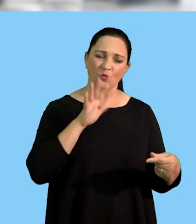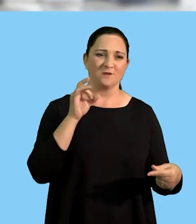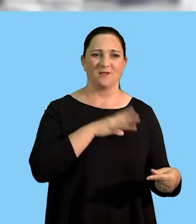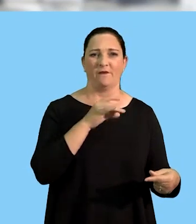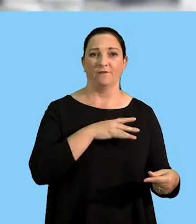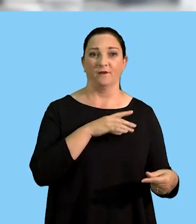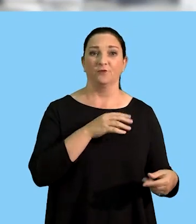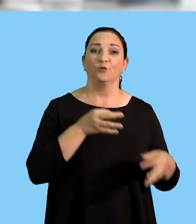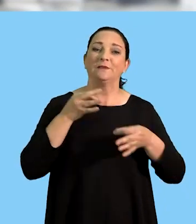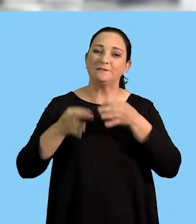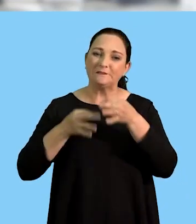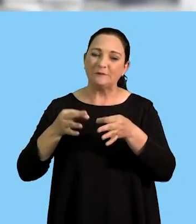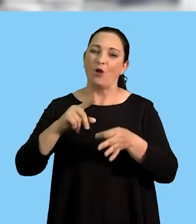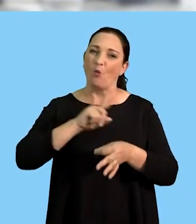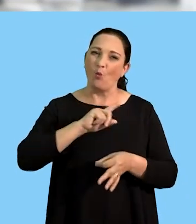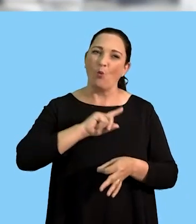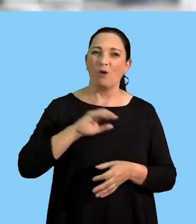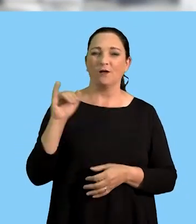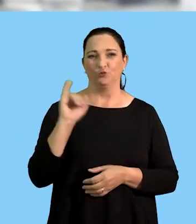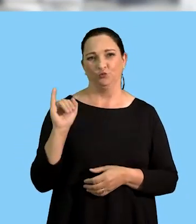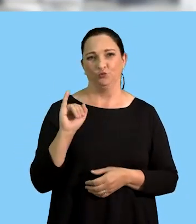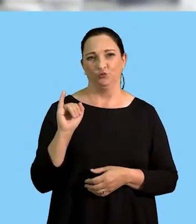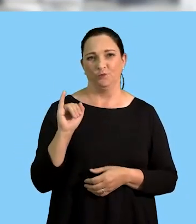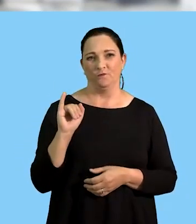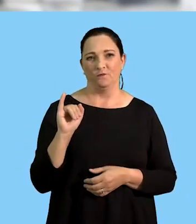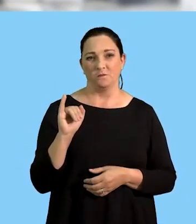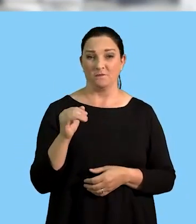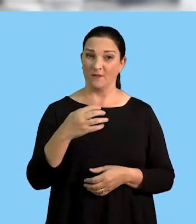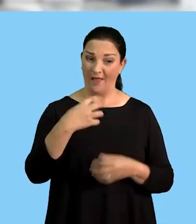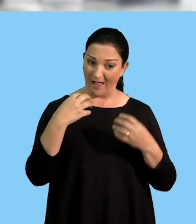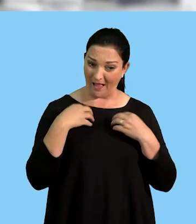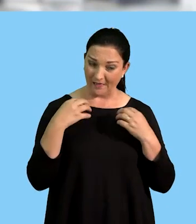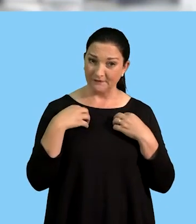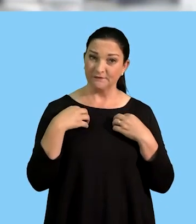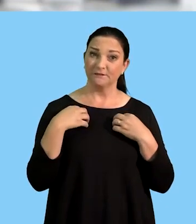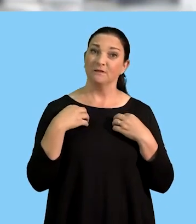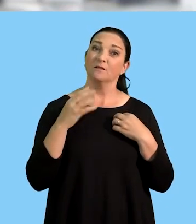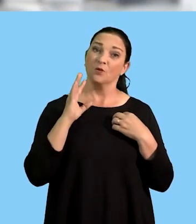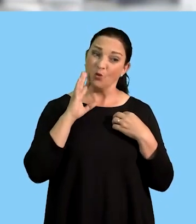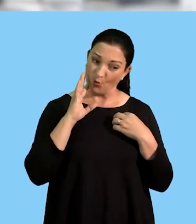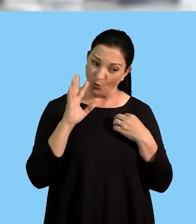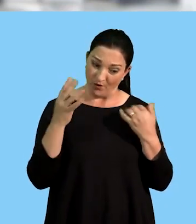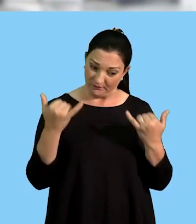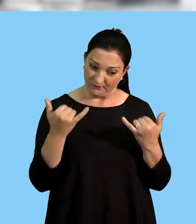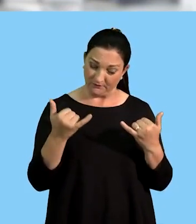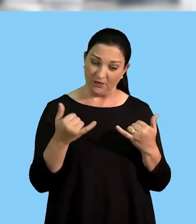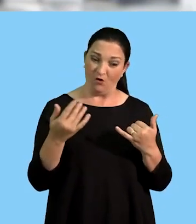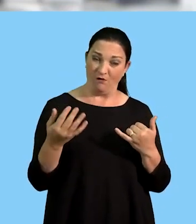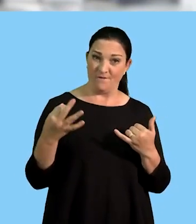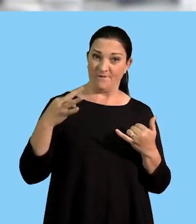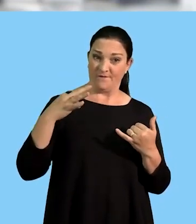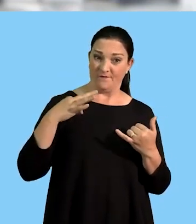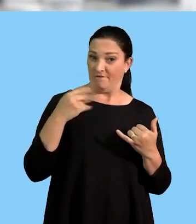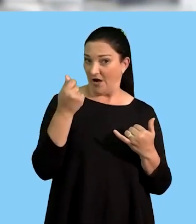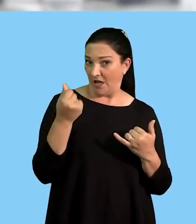why are you interested in insurance? So you are interested in insurance because your asset will lead to a financial loss